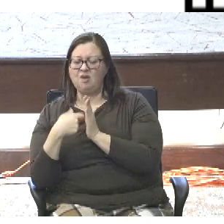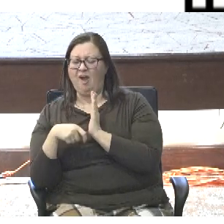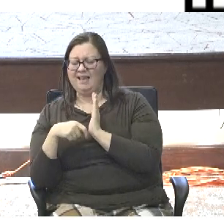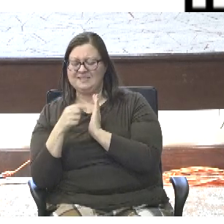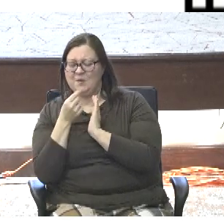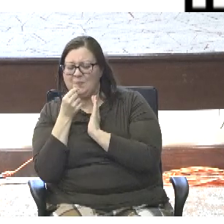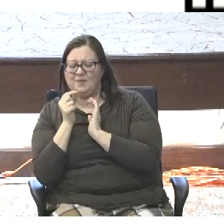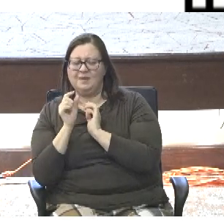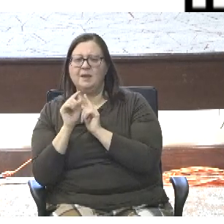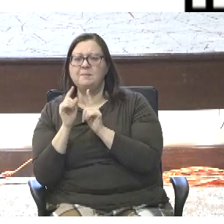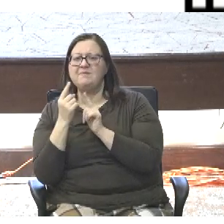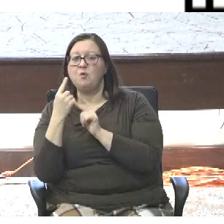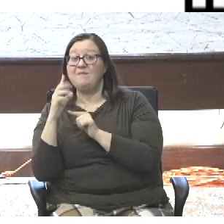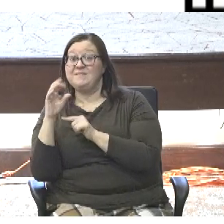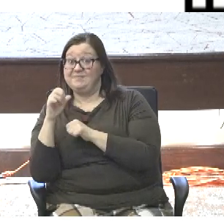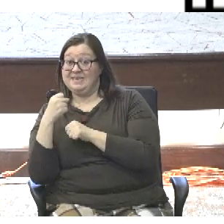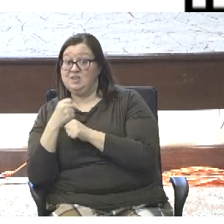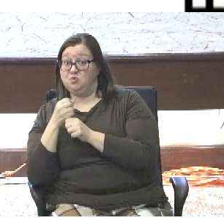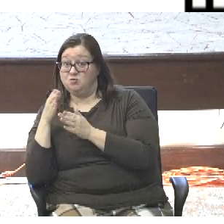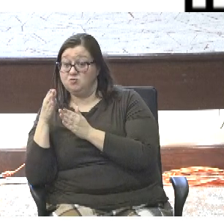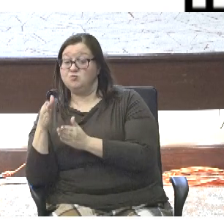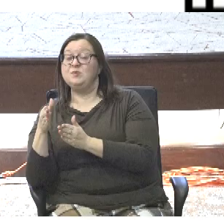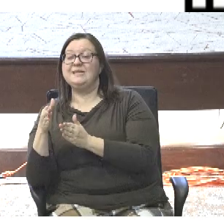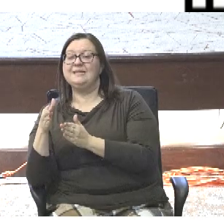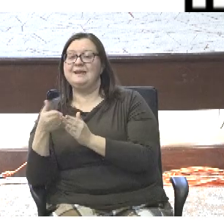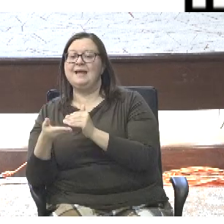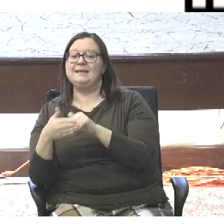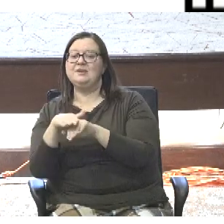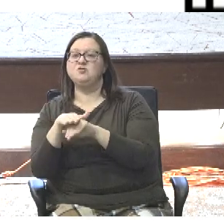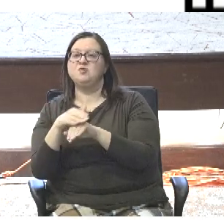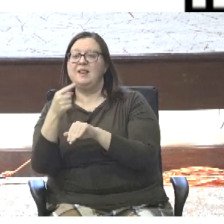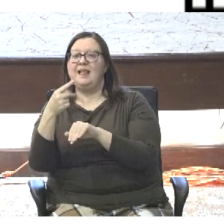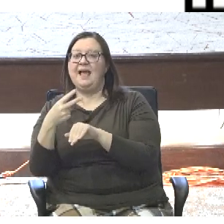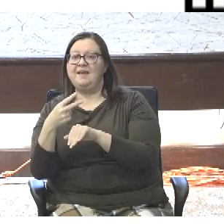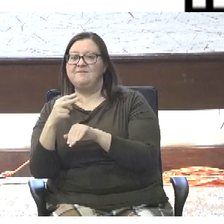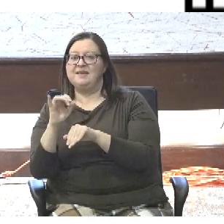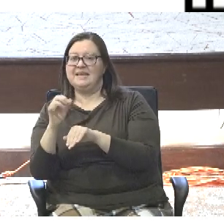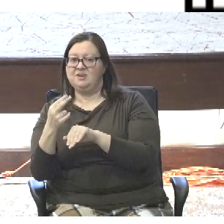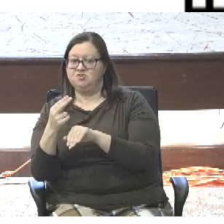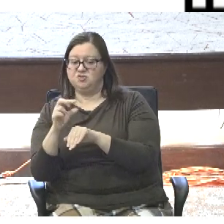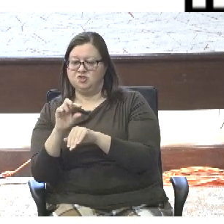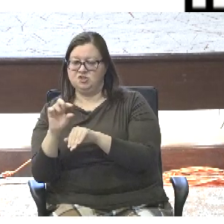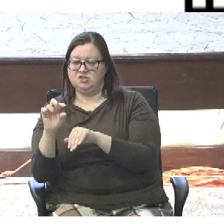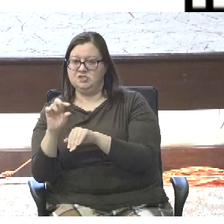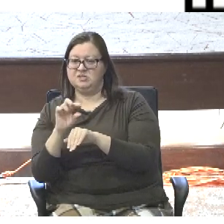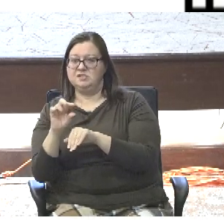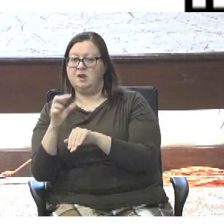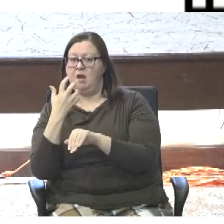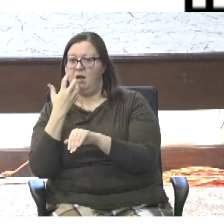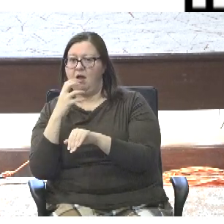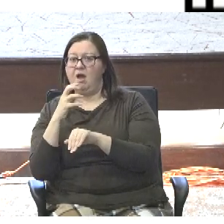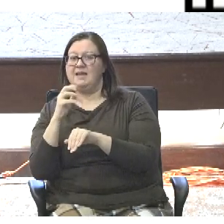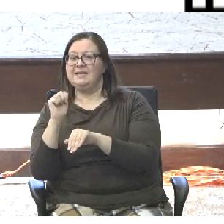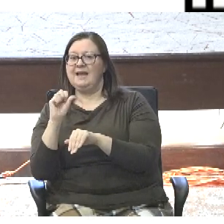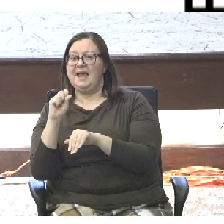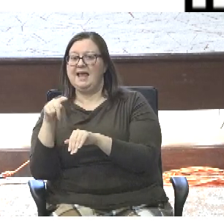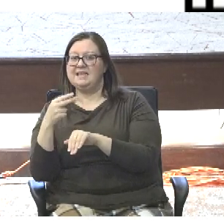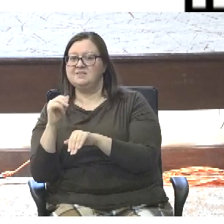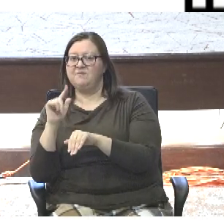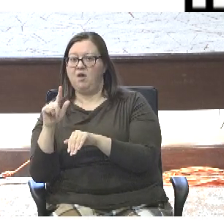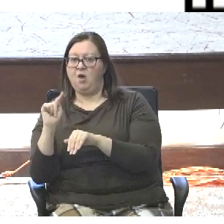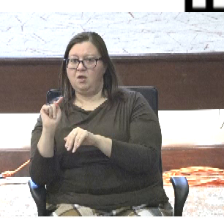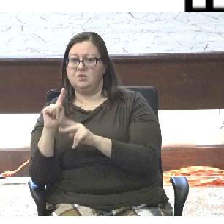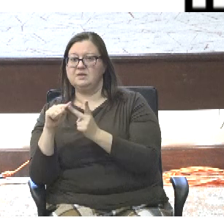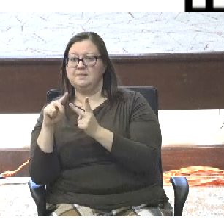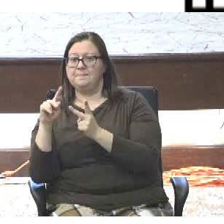for a 50-year street. We need to put an additional half inch of hot mix asphaltic concrete pavement. That's what